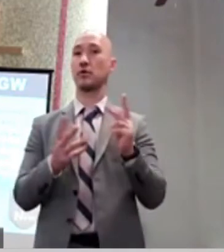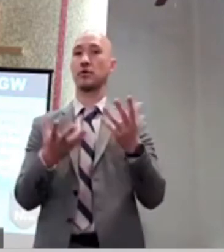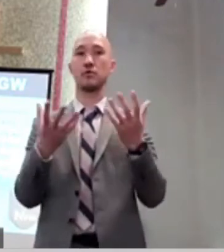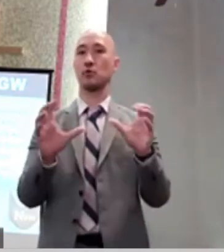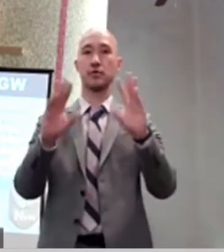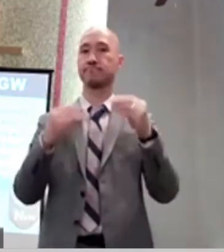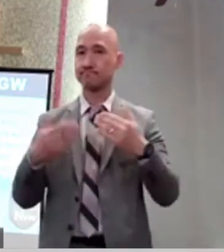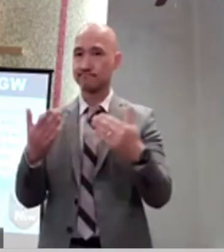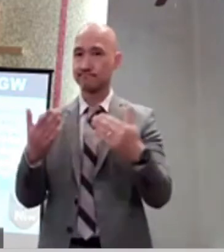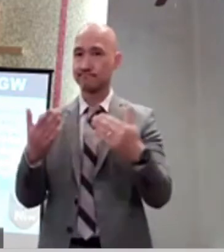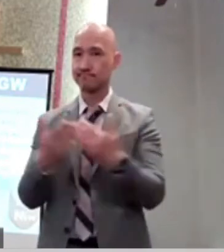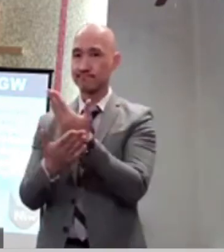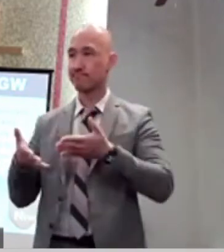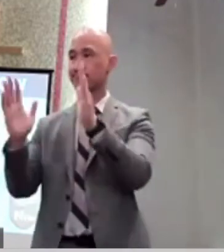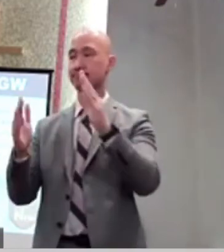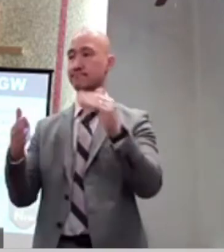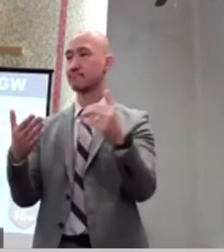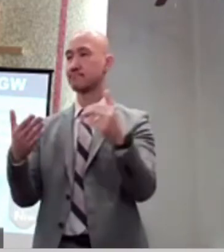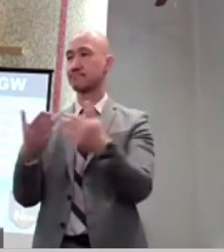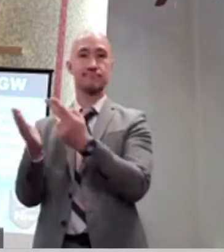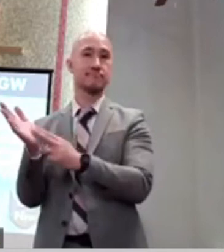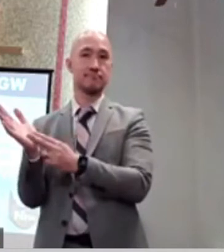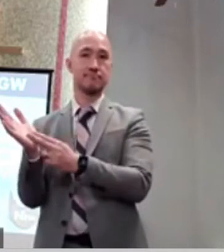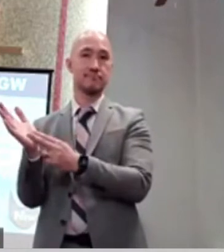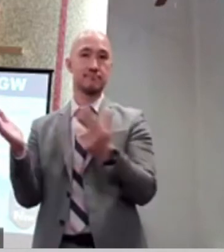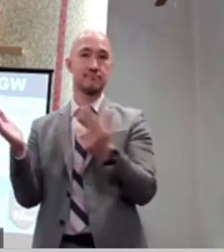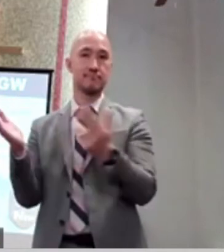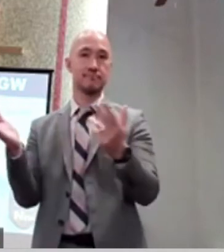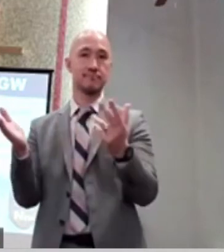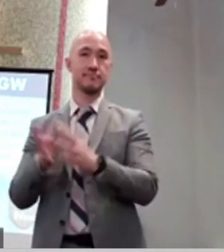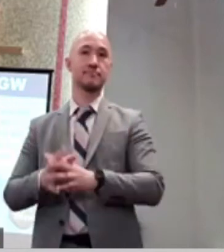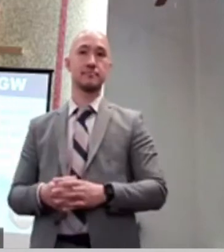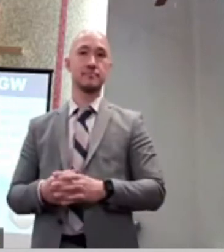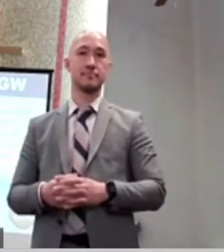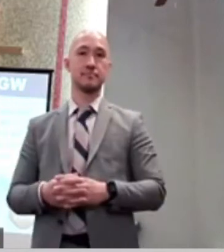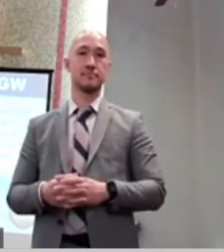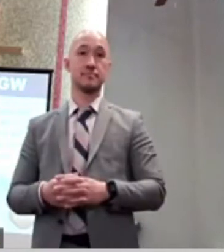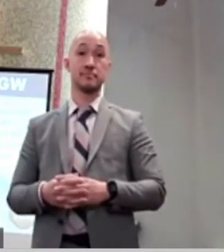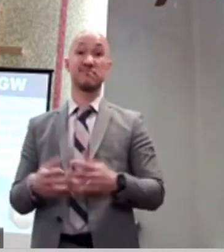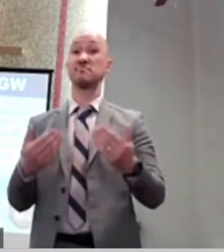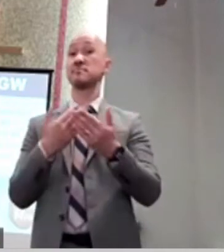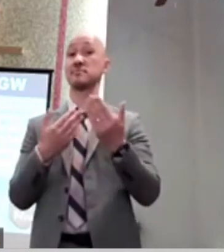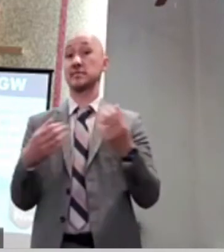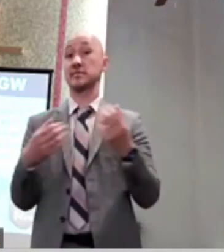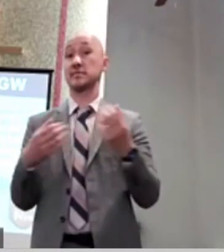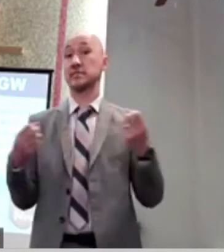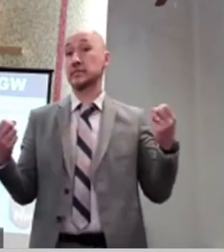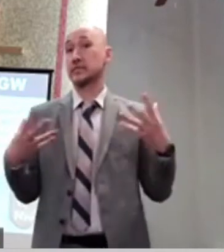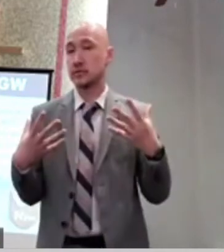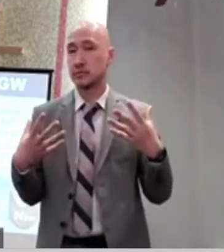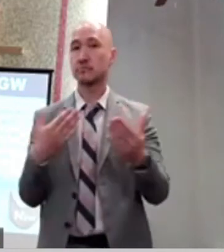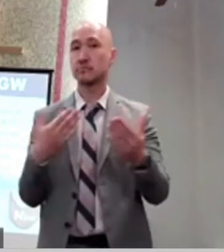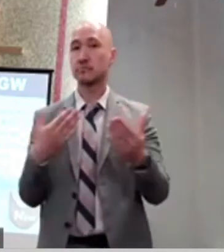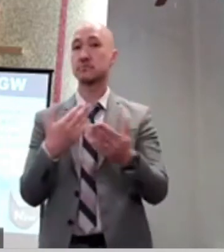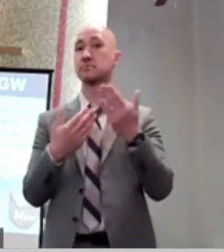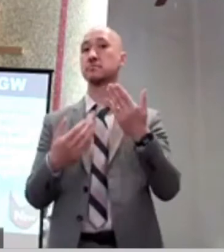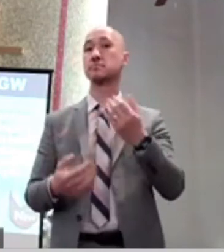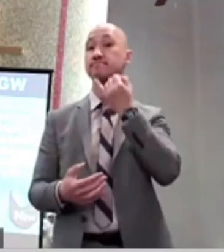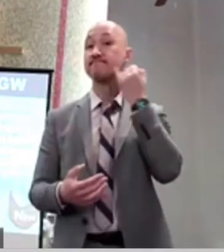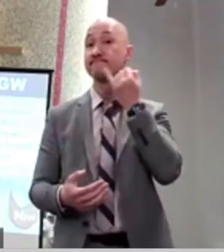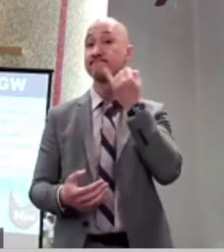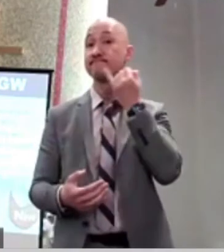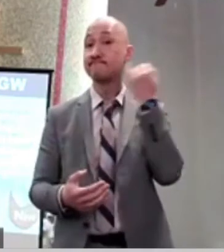value of what Jesus was teaching are threatened by it. And that's what the Pharisees were. Those who